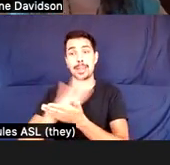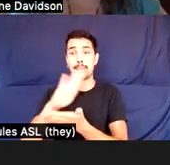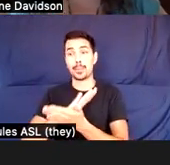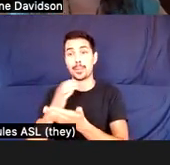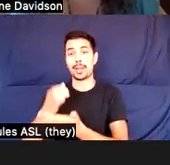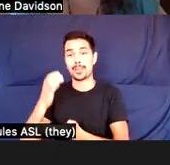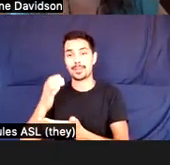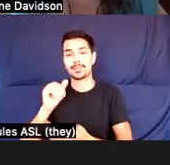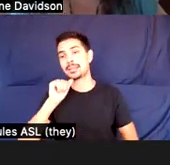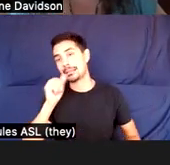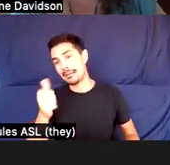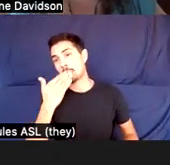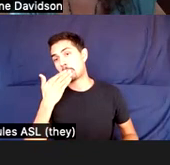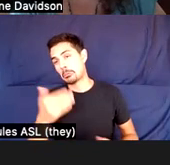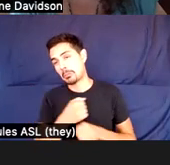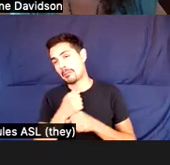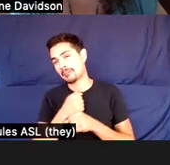It's not very good coffee.